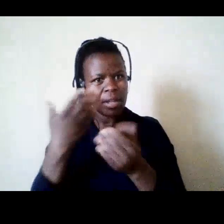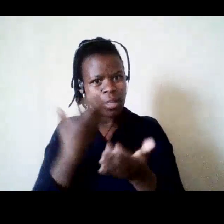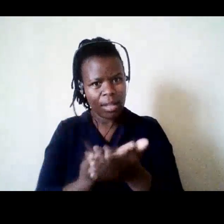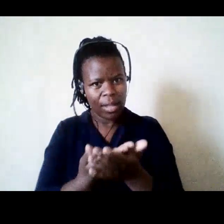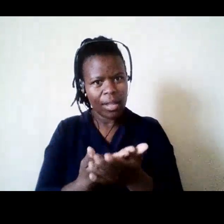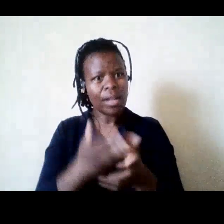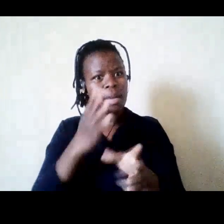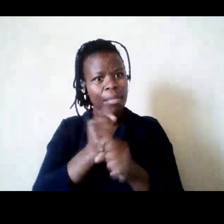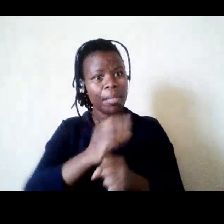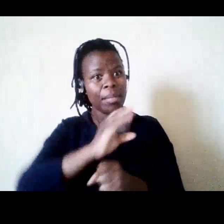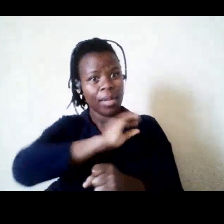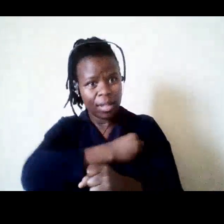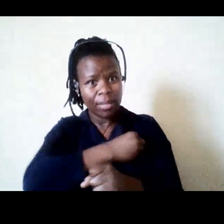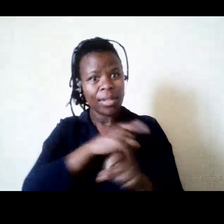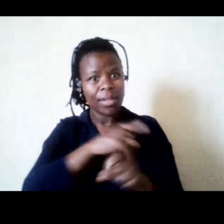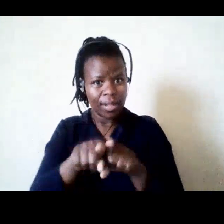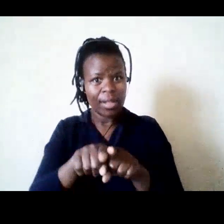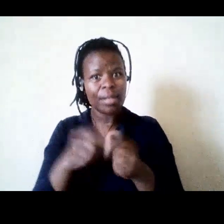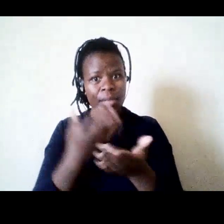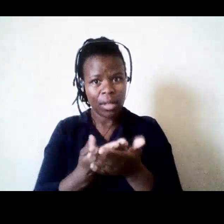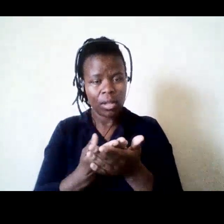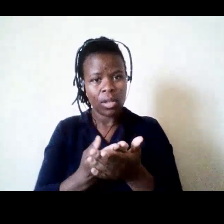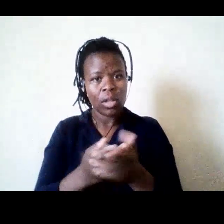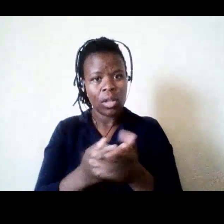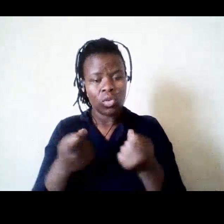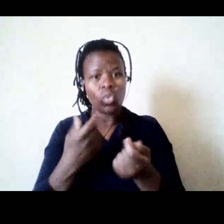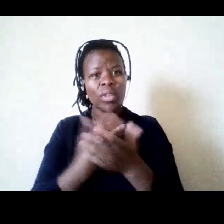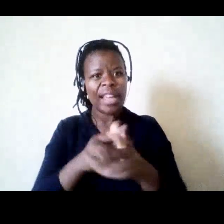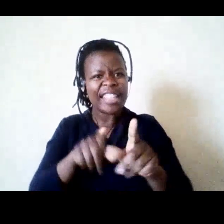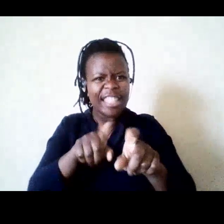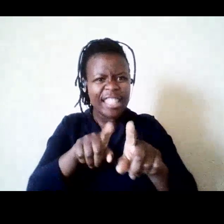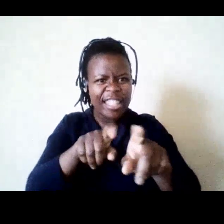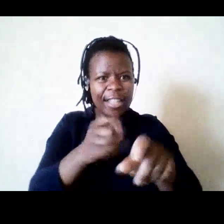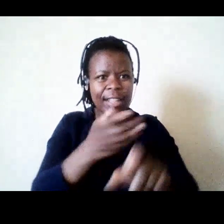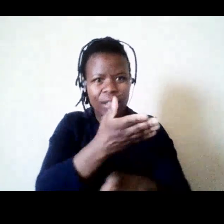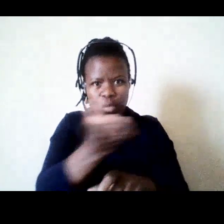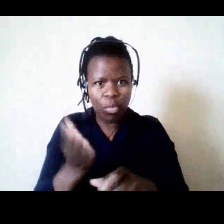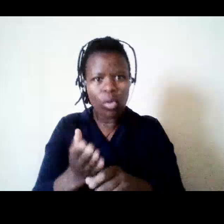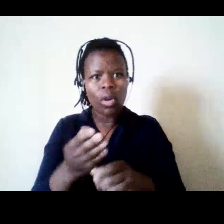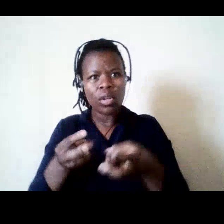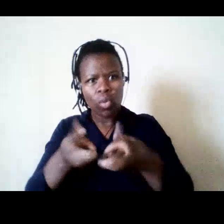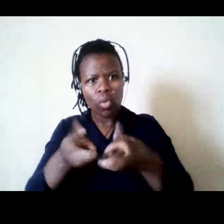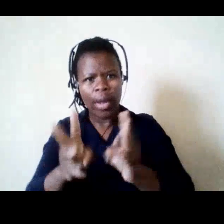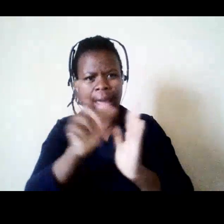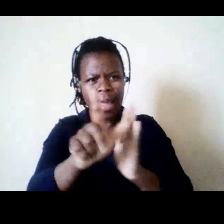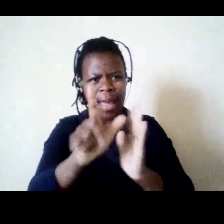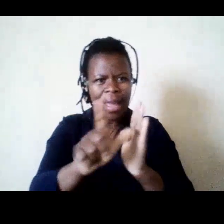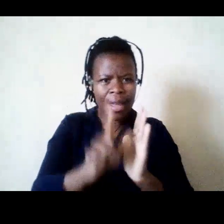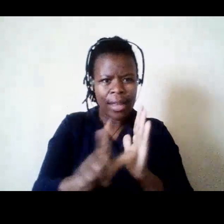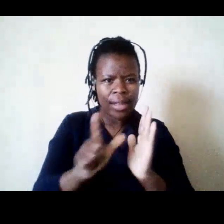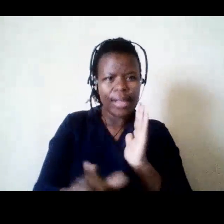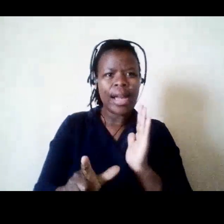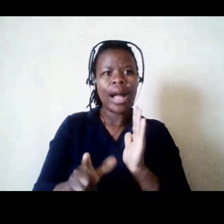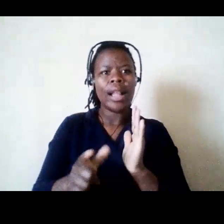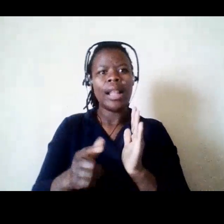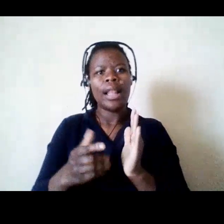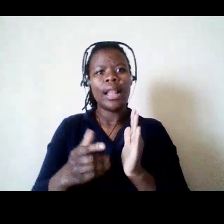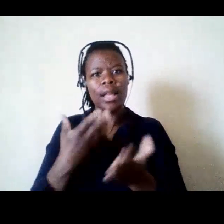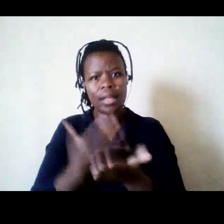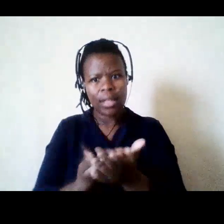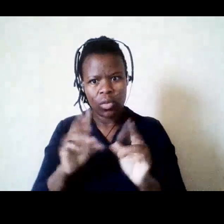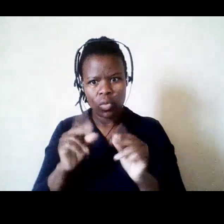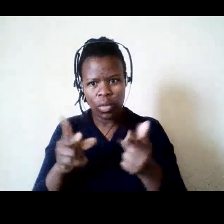else chasing them, and get into legal ways to be able to, put the report together. So